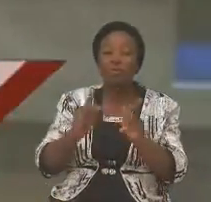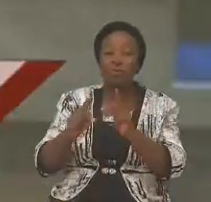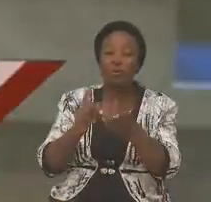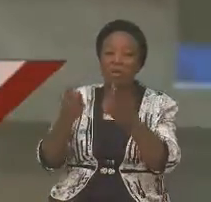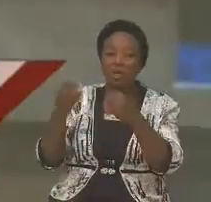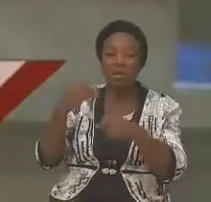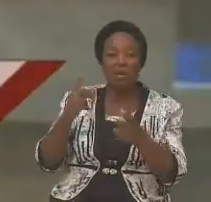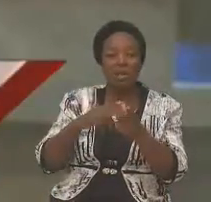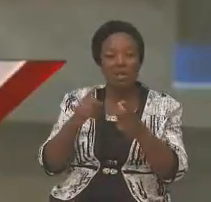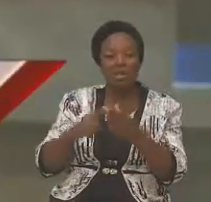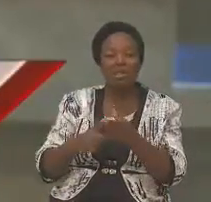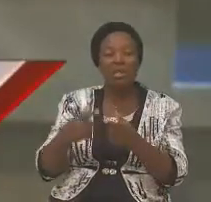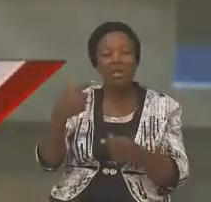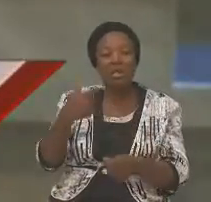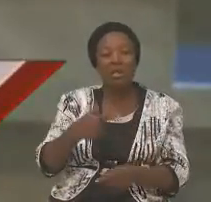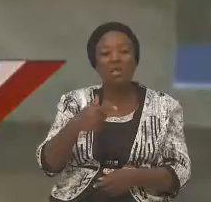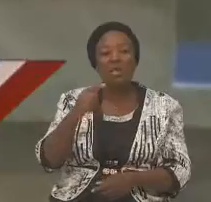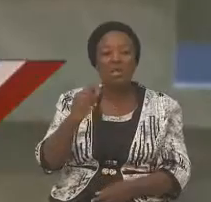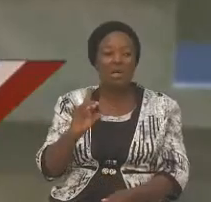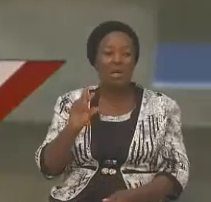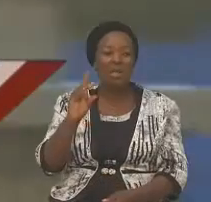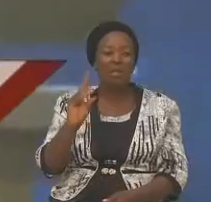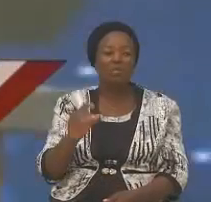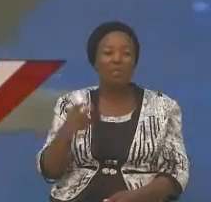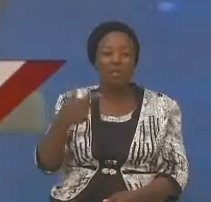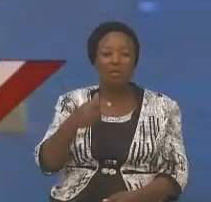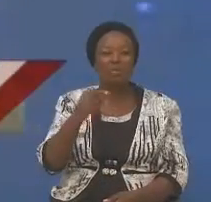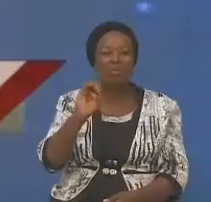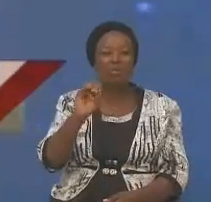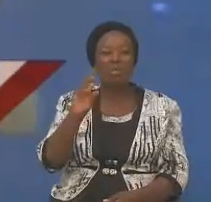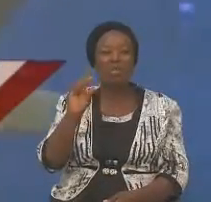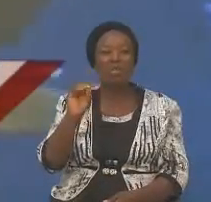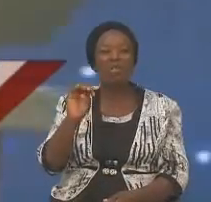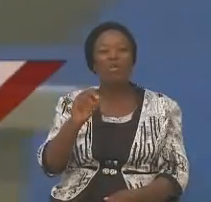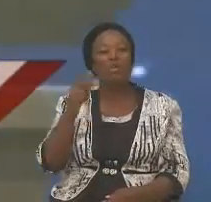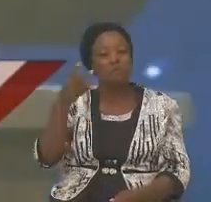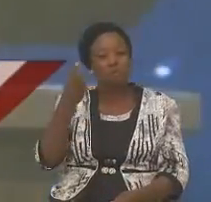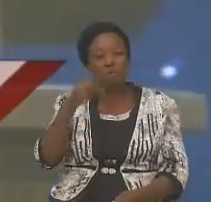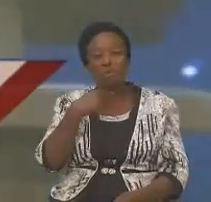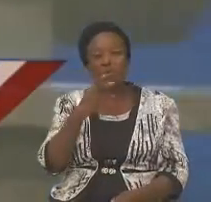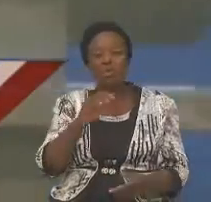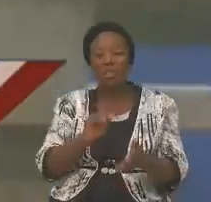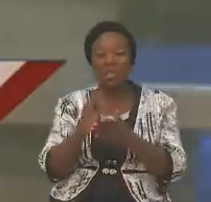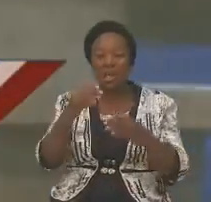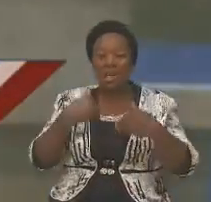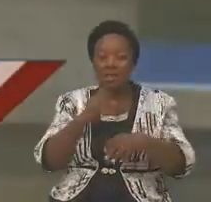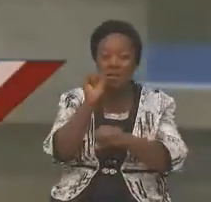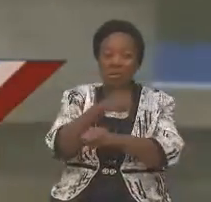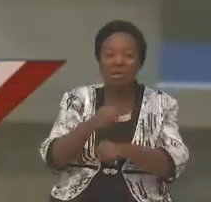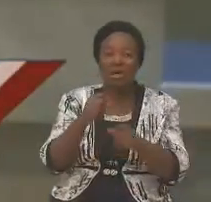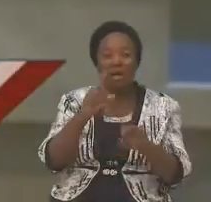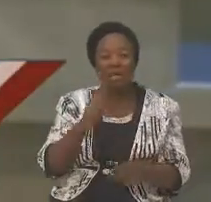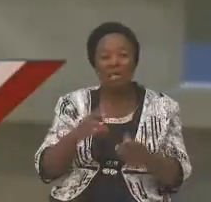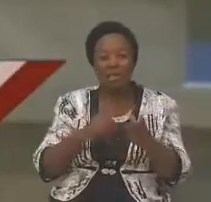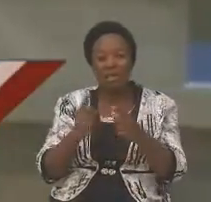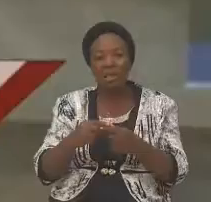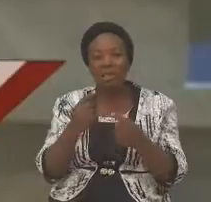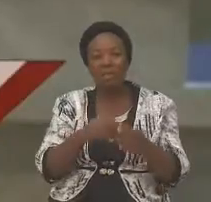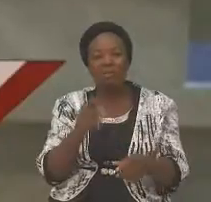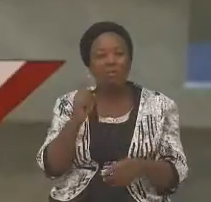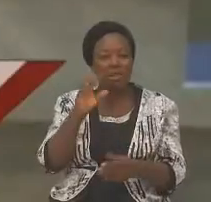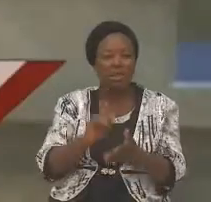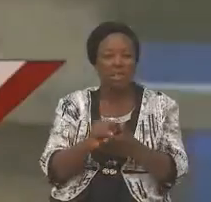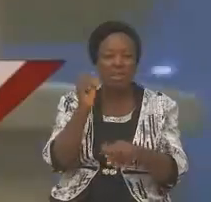Midianites came, and then Gideon was told, that man of God, valiant man, a conquering man,